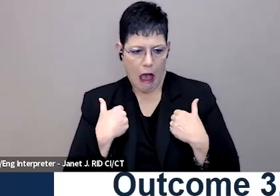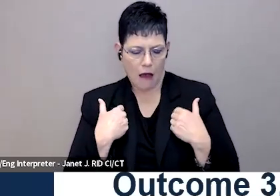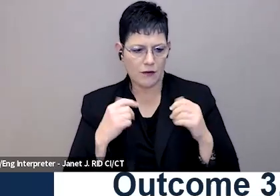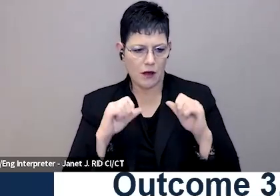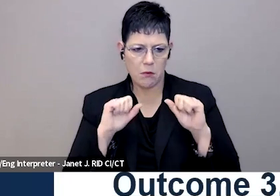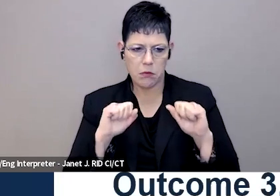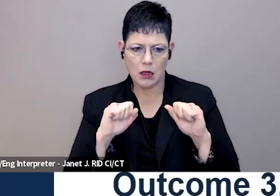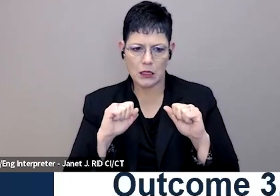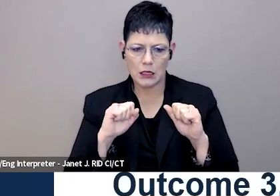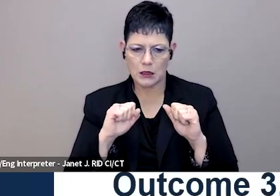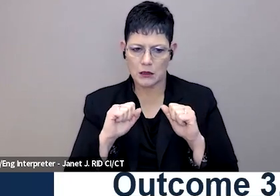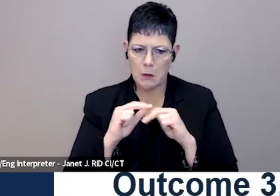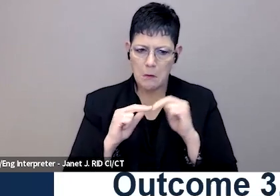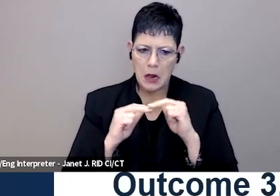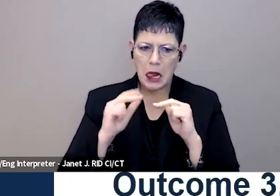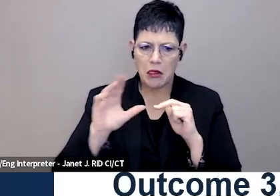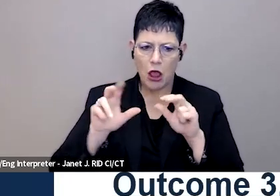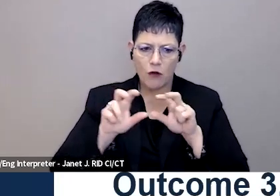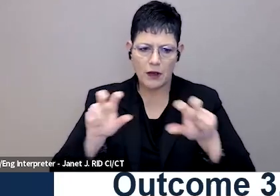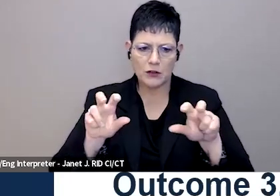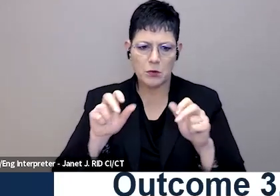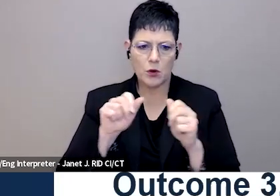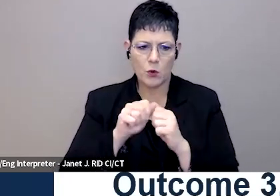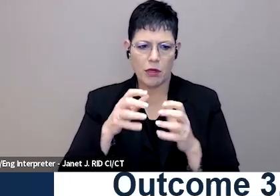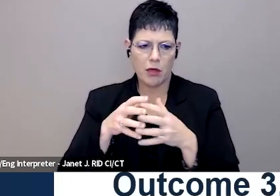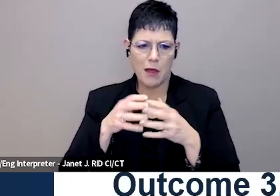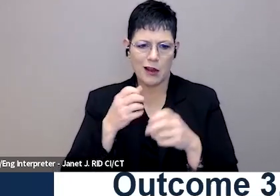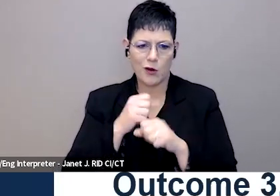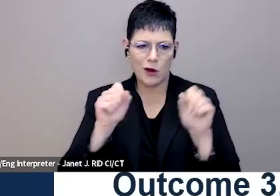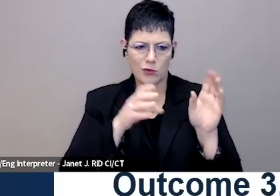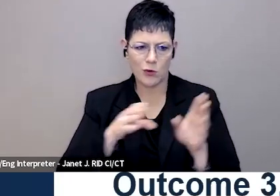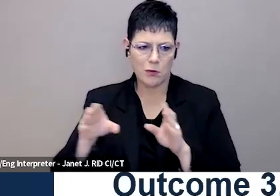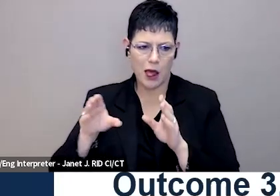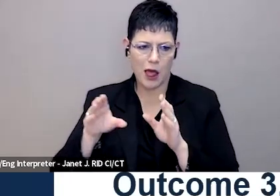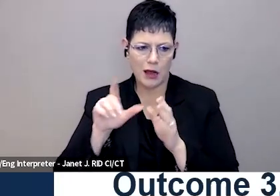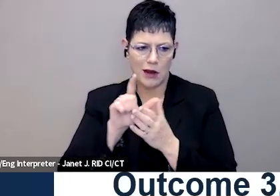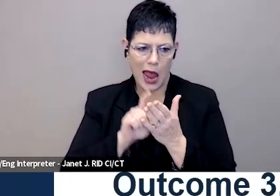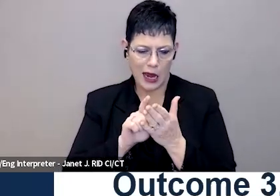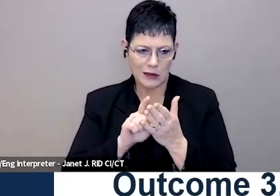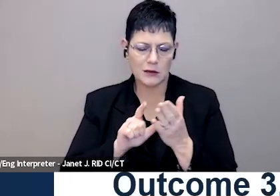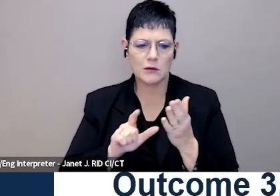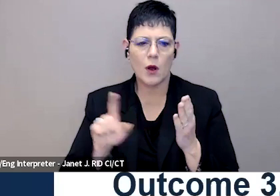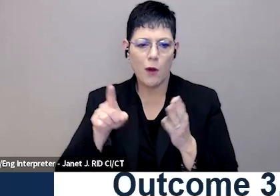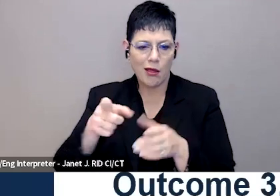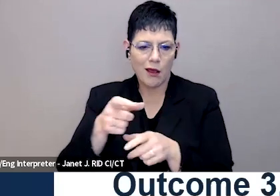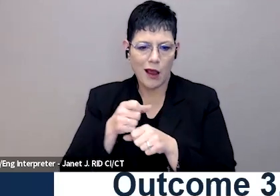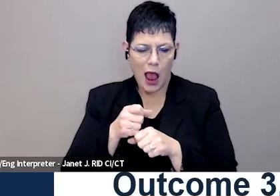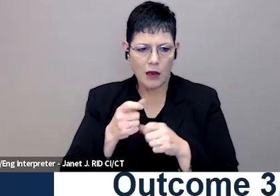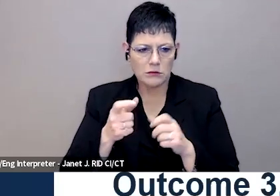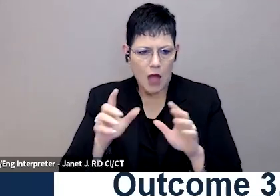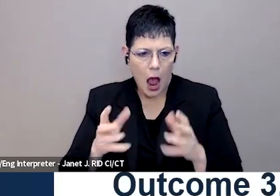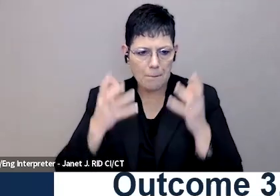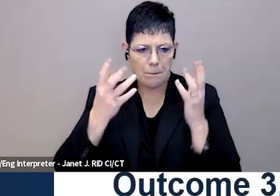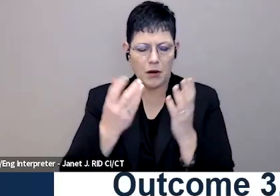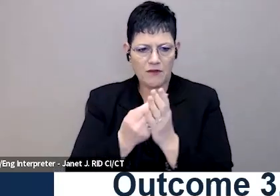the investments they made under the American Rescue Plan Act, where they received enhanced